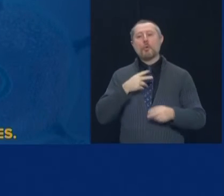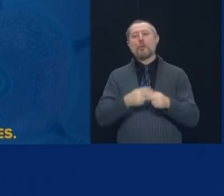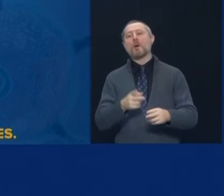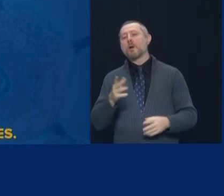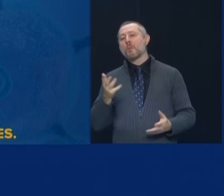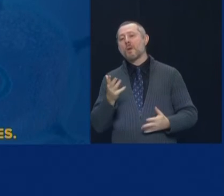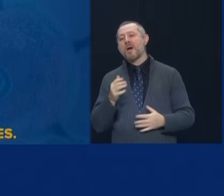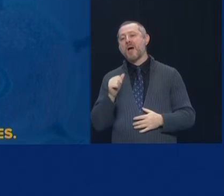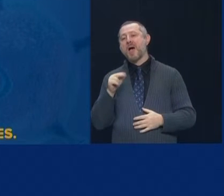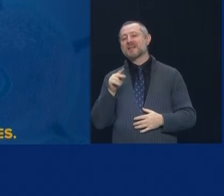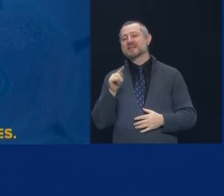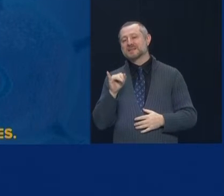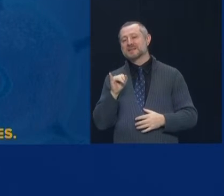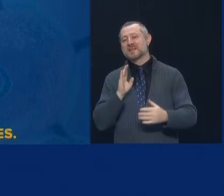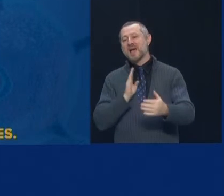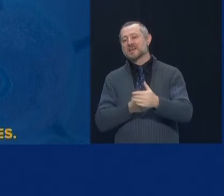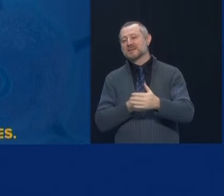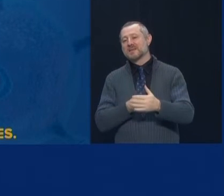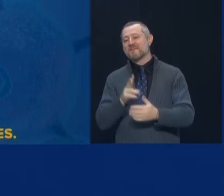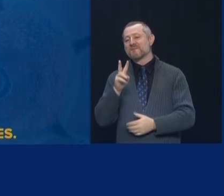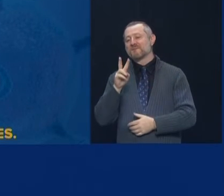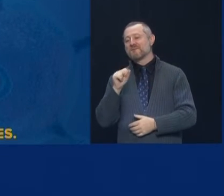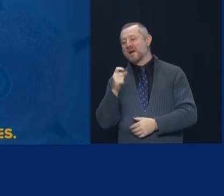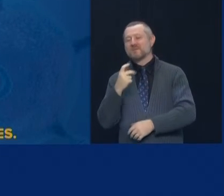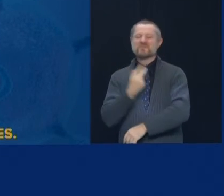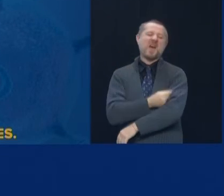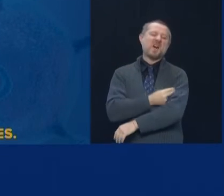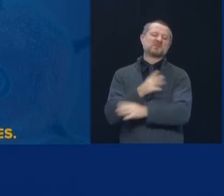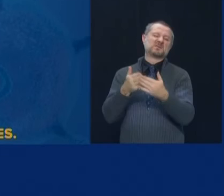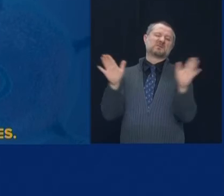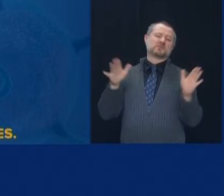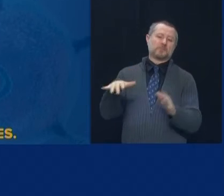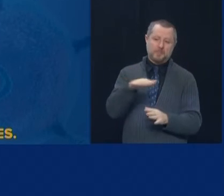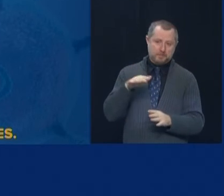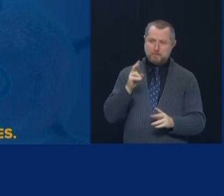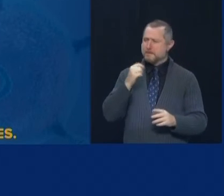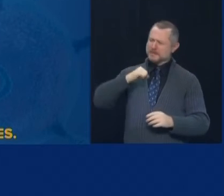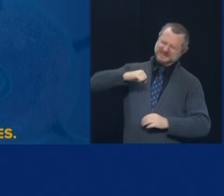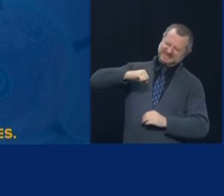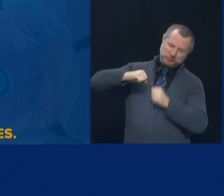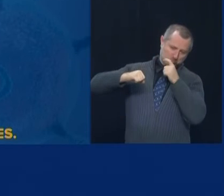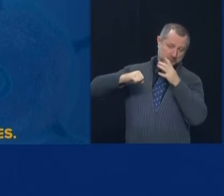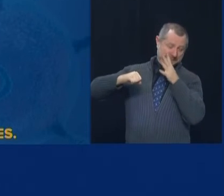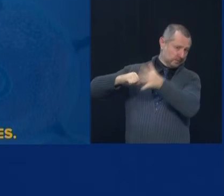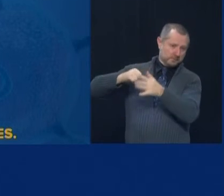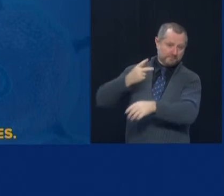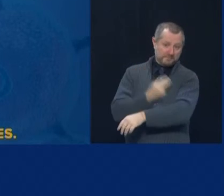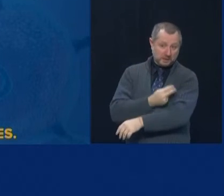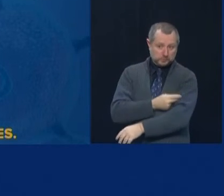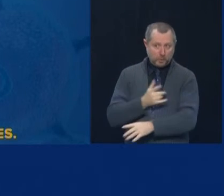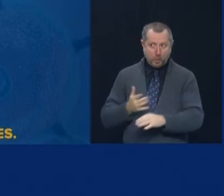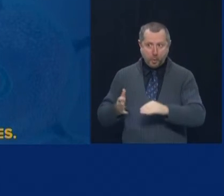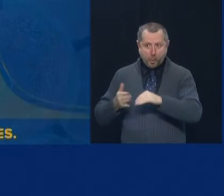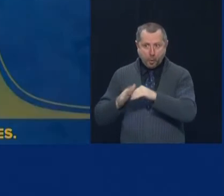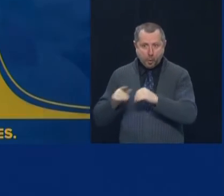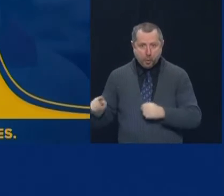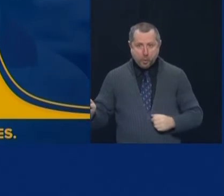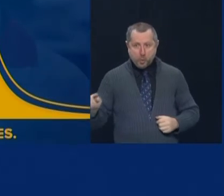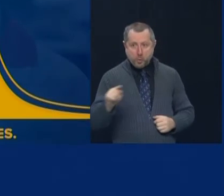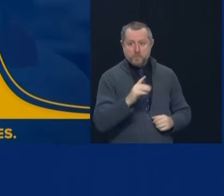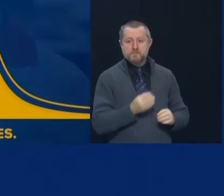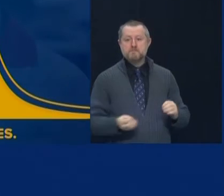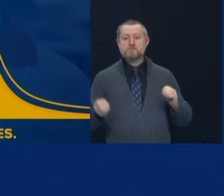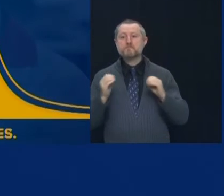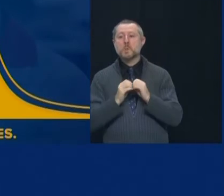anti-vax movement of people who are skeptical about vaccines. On top of that, you have added skepticism about